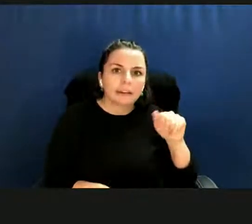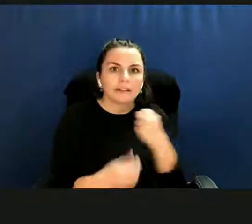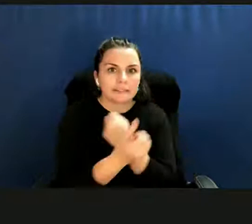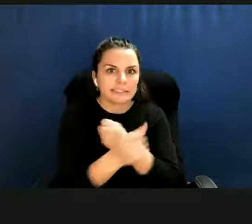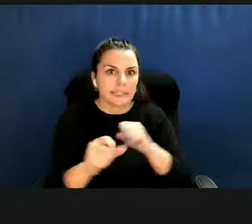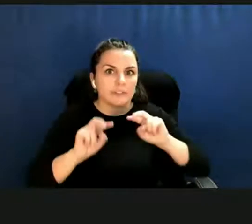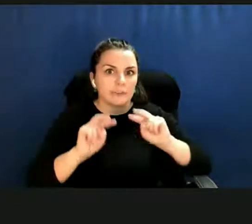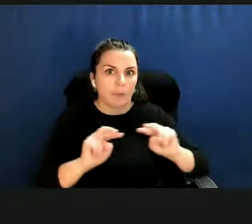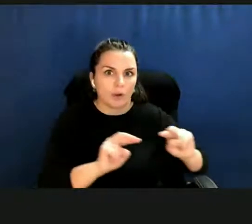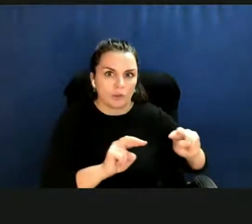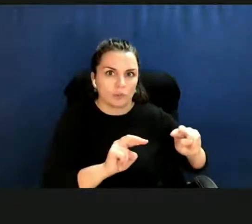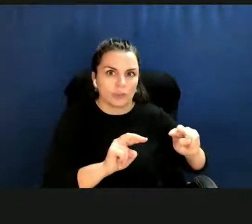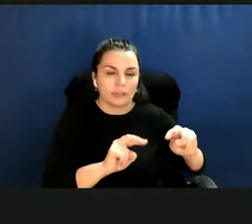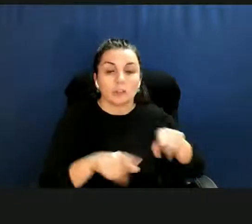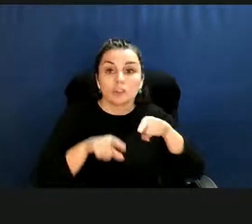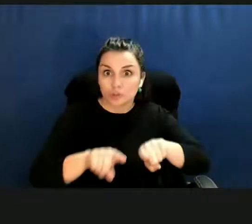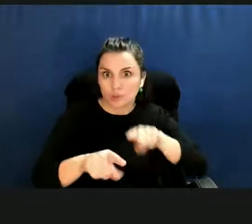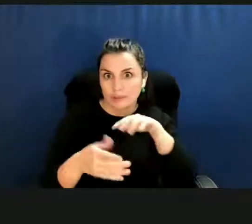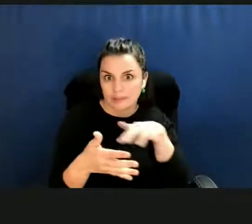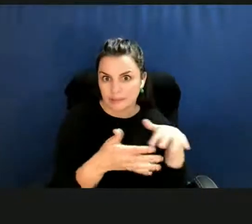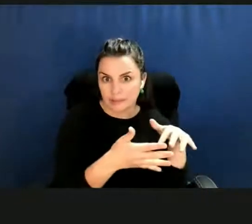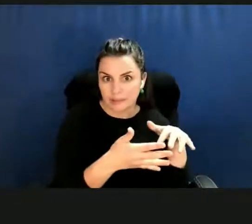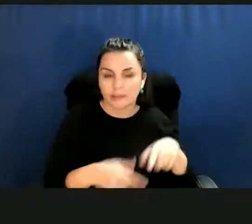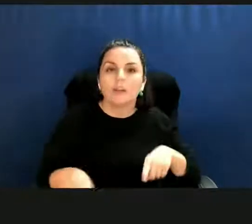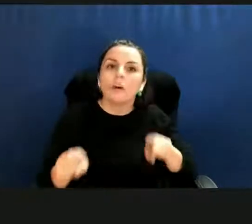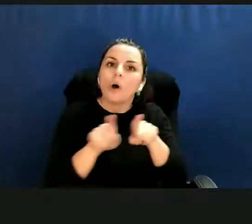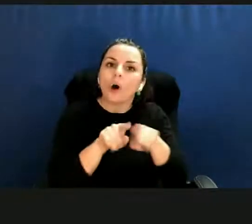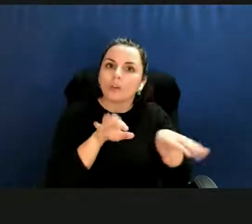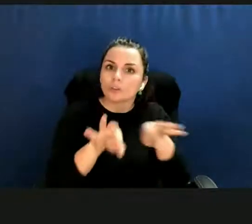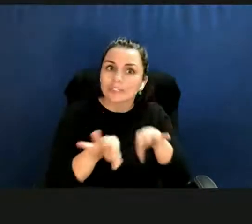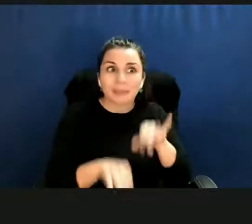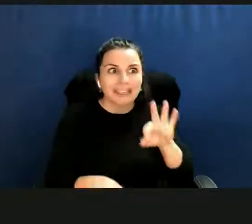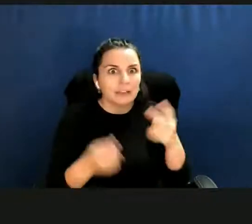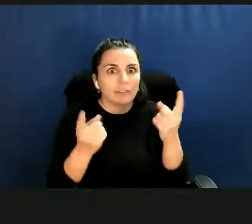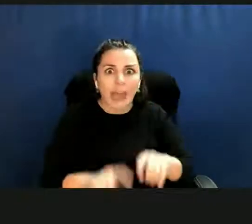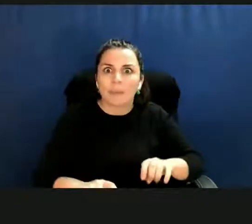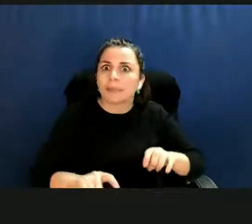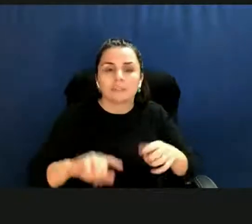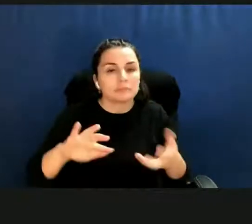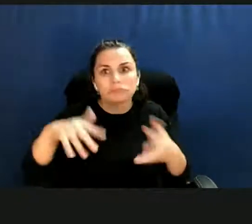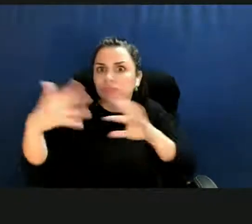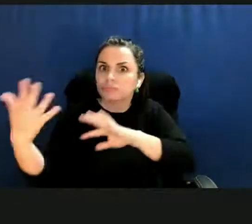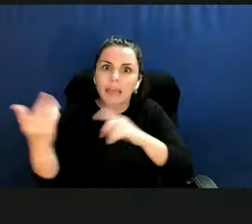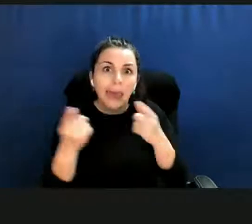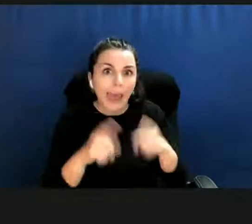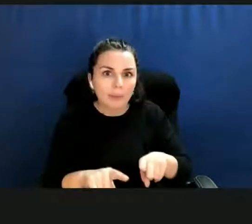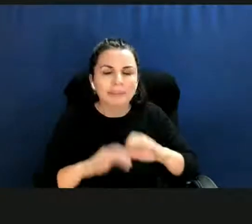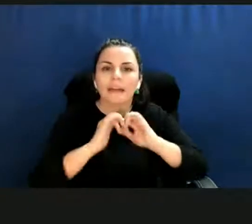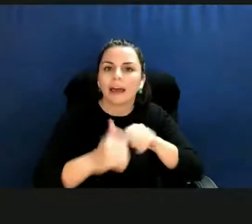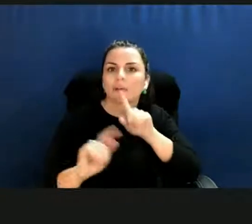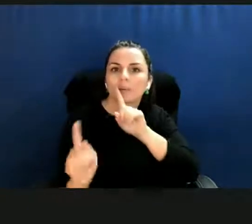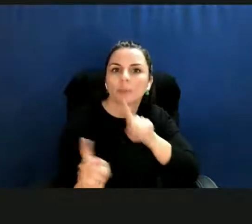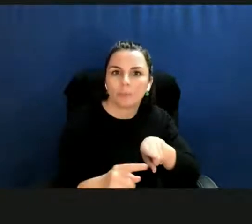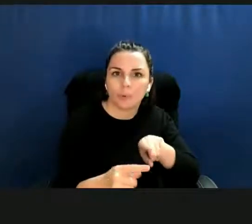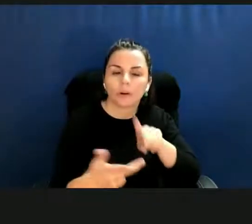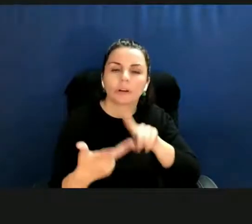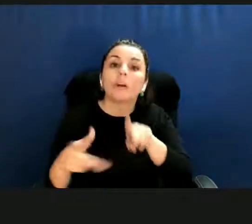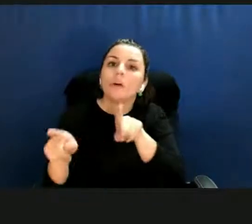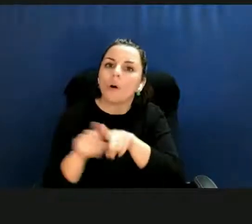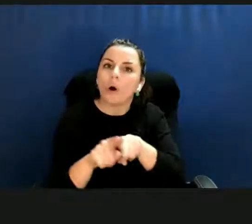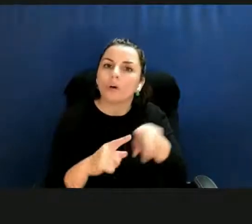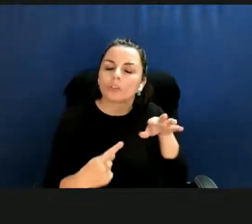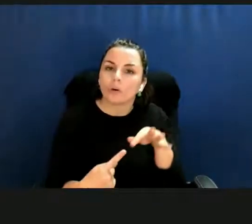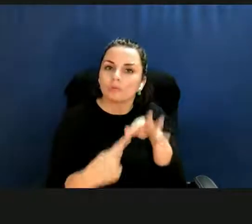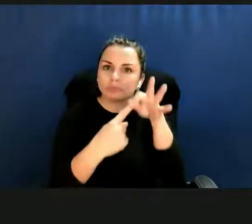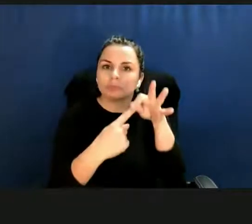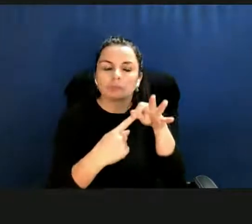the procedures for adverse event reporting. It also has to identify a data and safety monitor, whoever